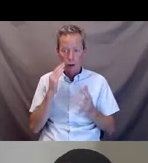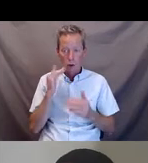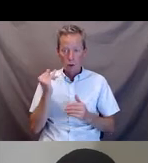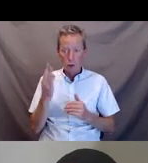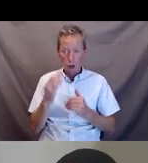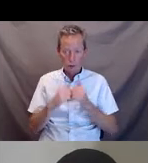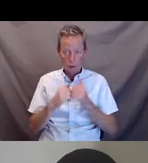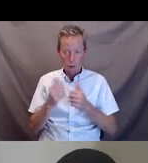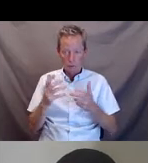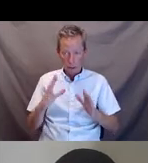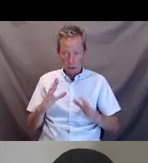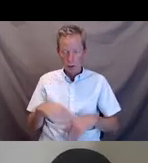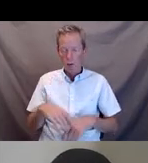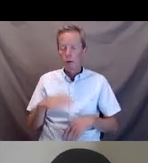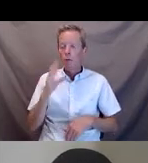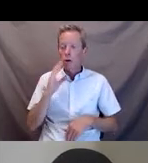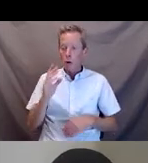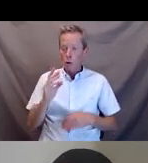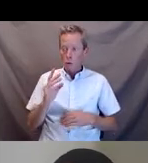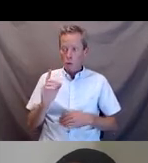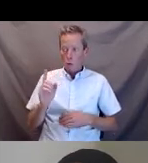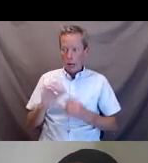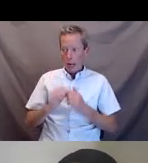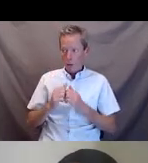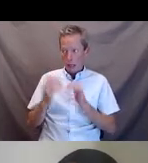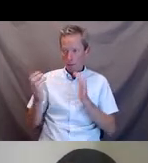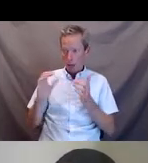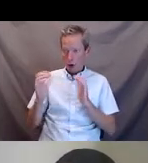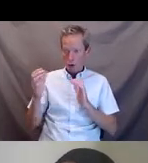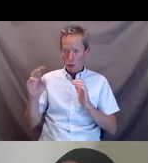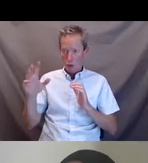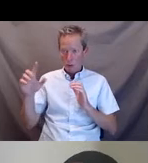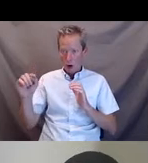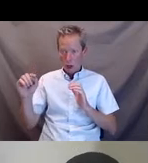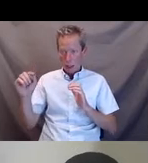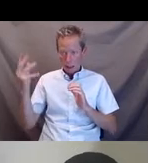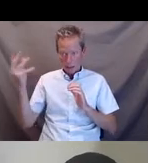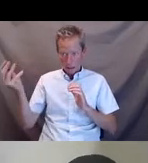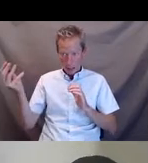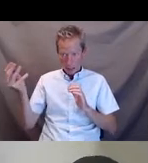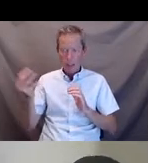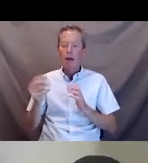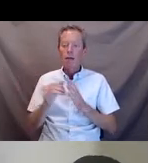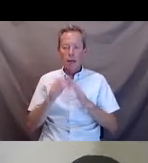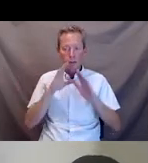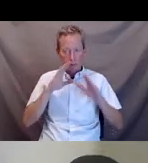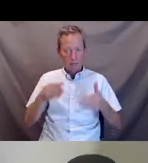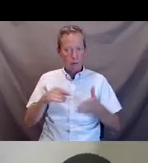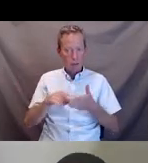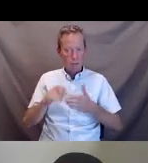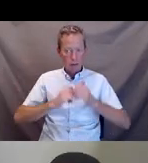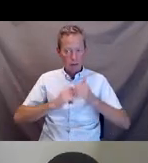structure and once we know where we want to be in the market, that's when we can have a new pay structure. So we're very much used